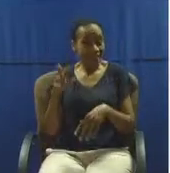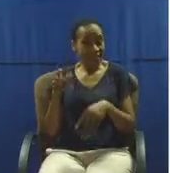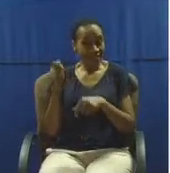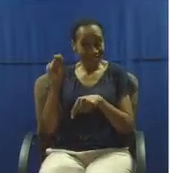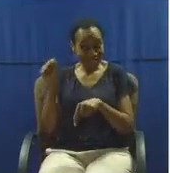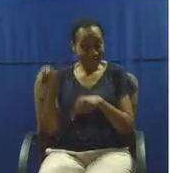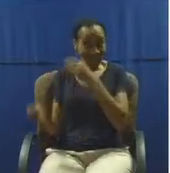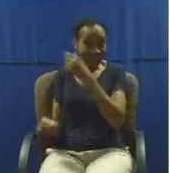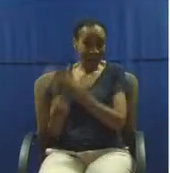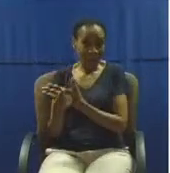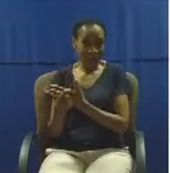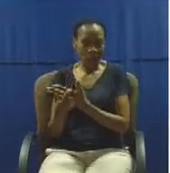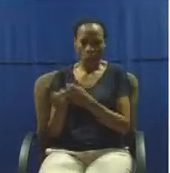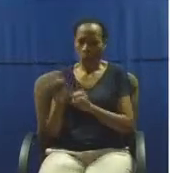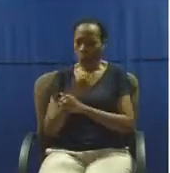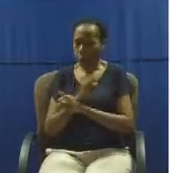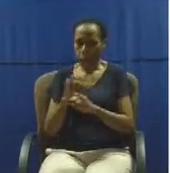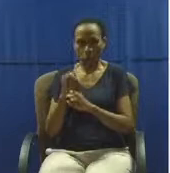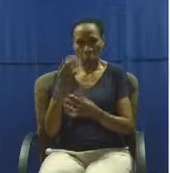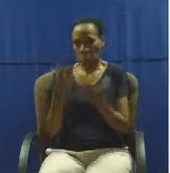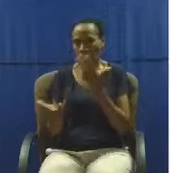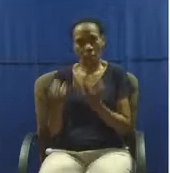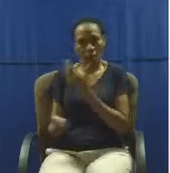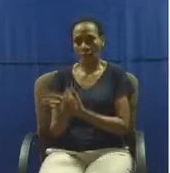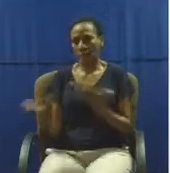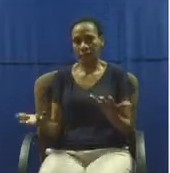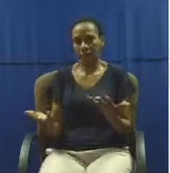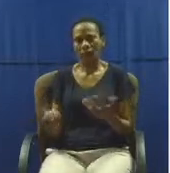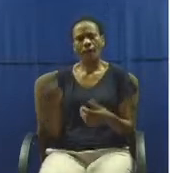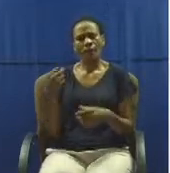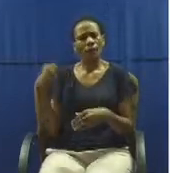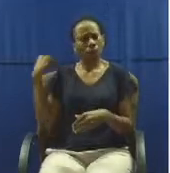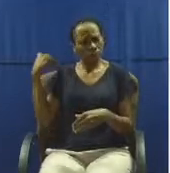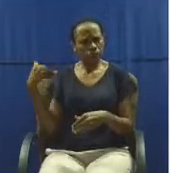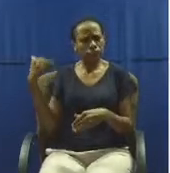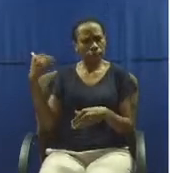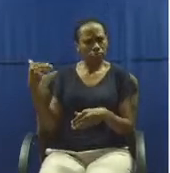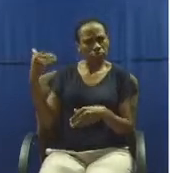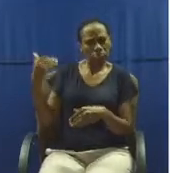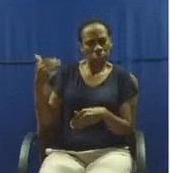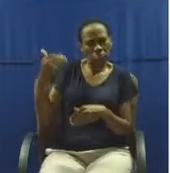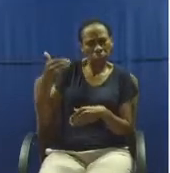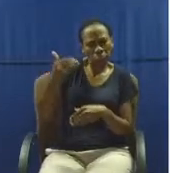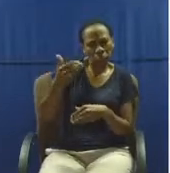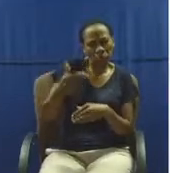how over time, countries have been invaded,